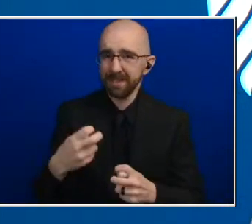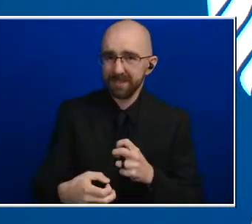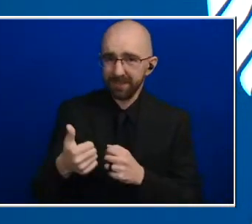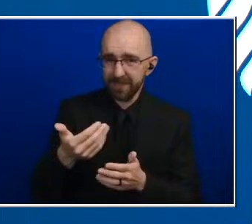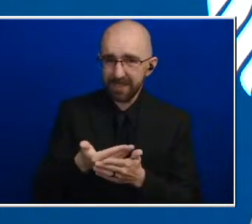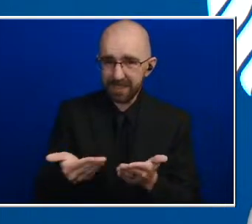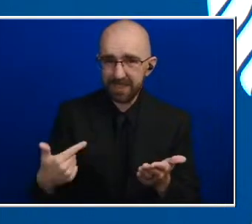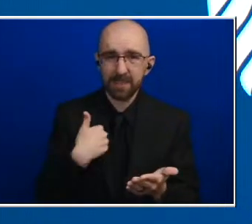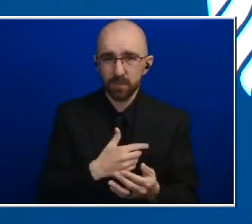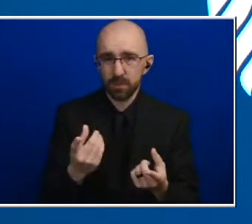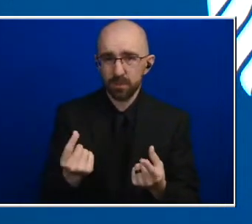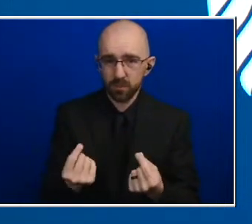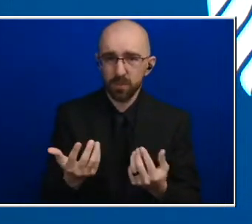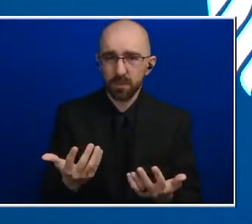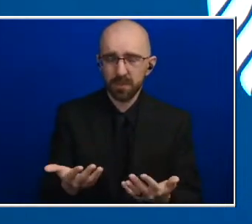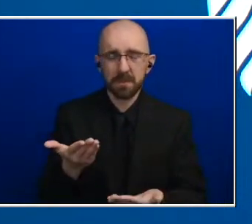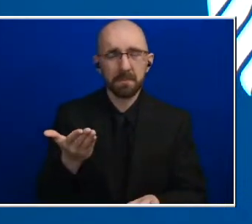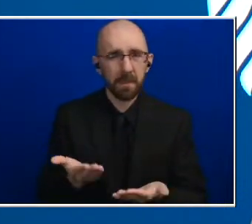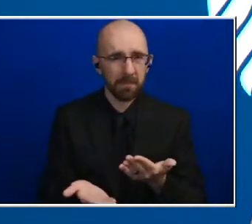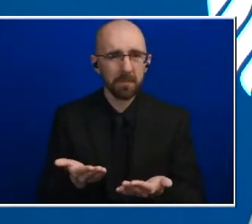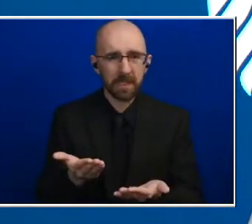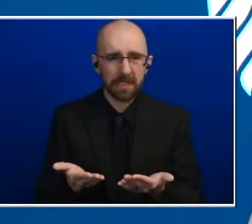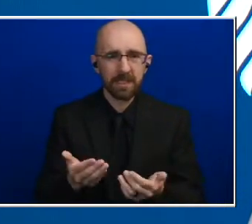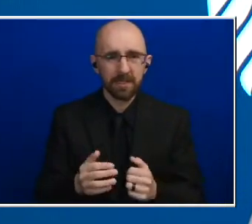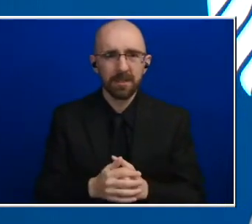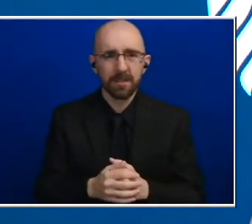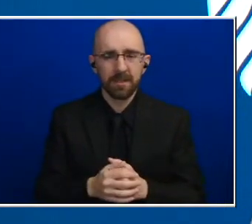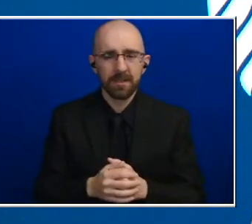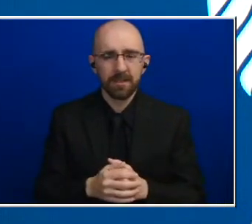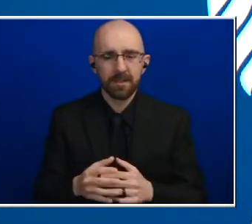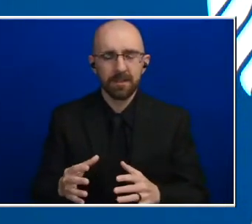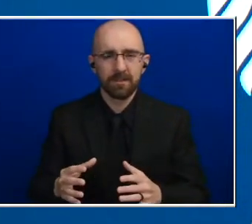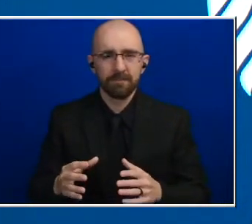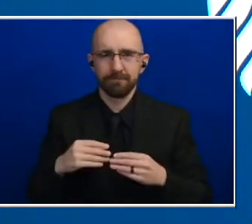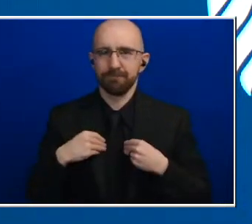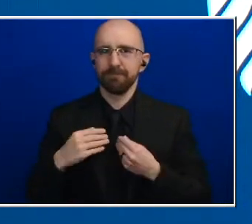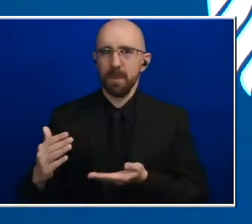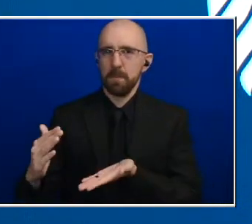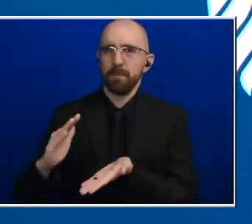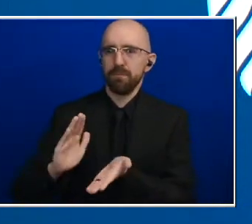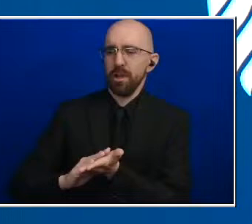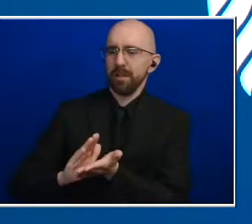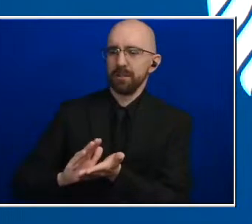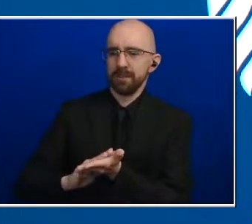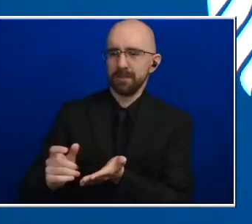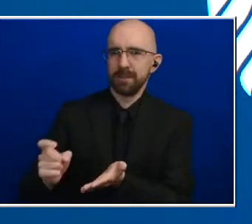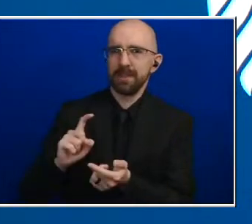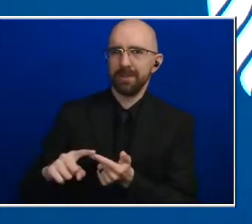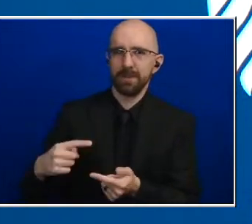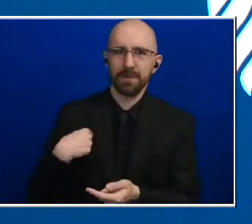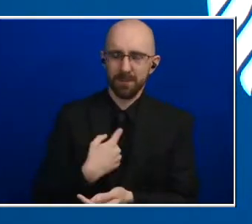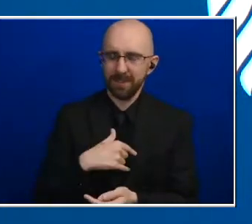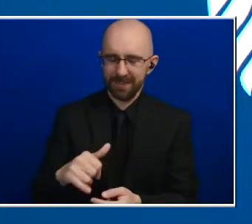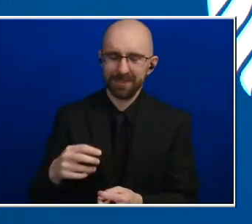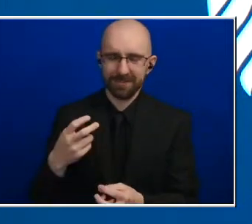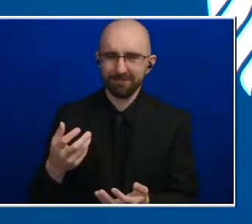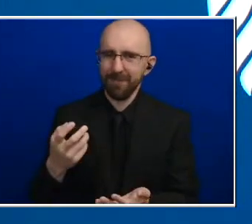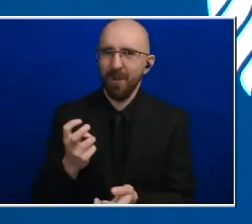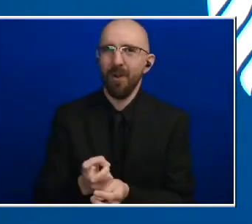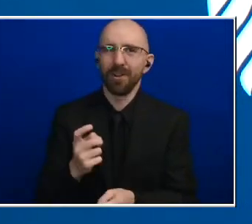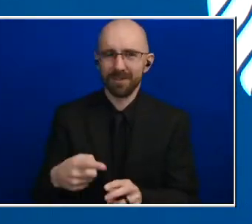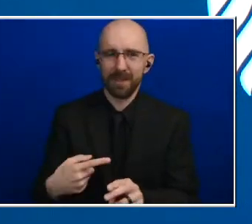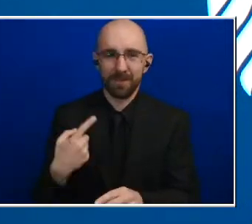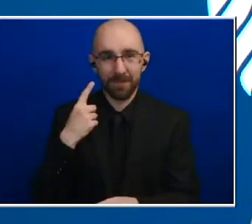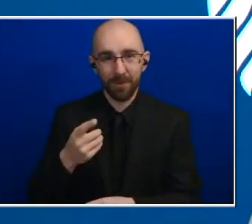is probably accept that praise that has been given to us. And so I think for Dr. Winfield and his staff and